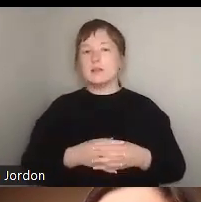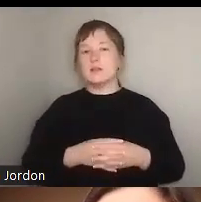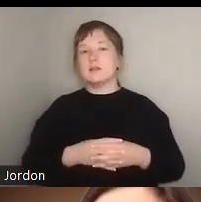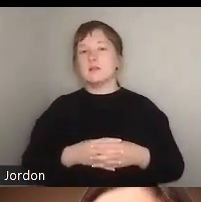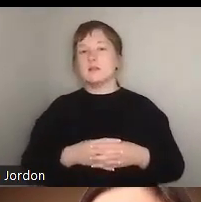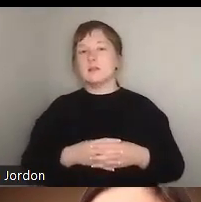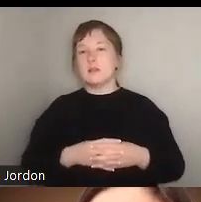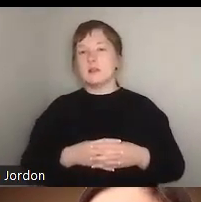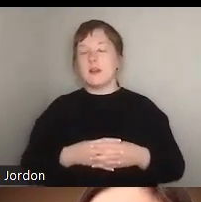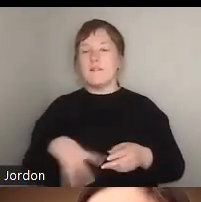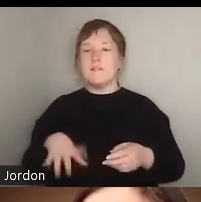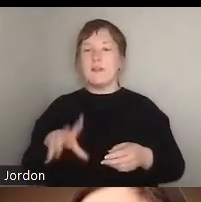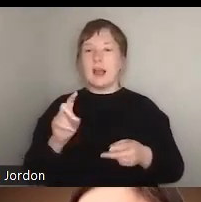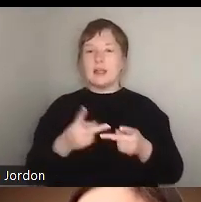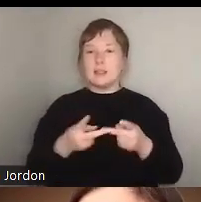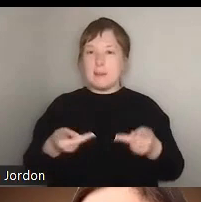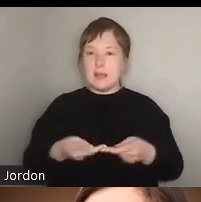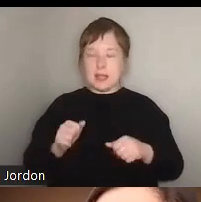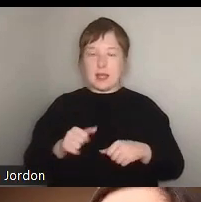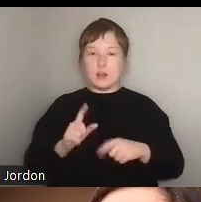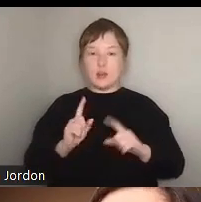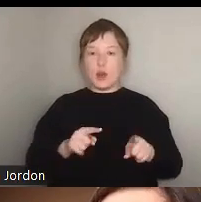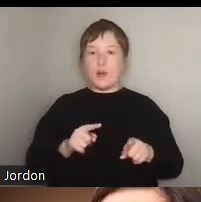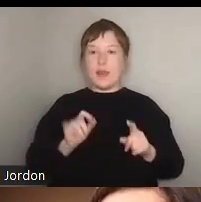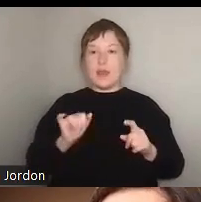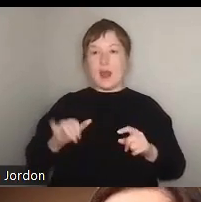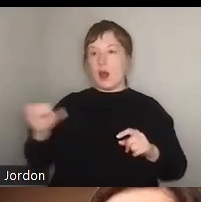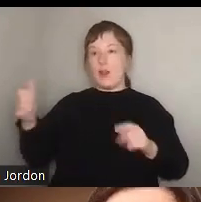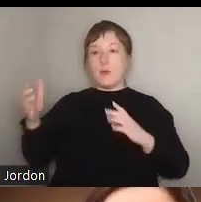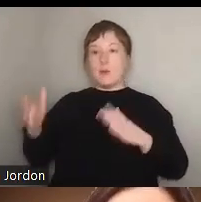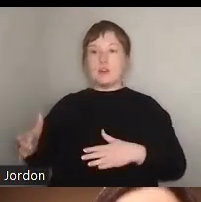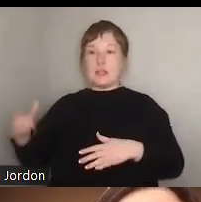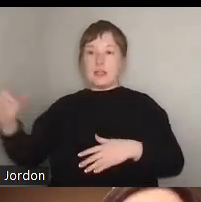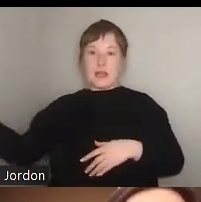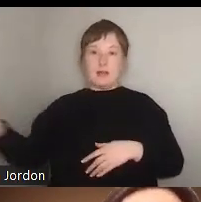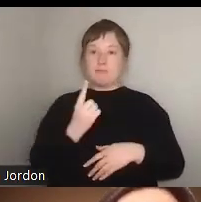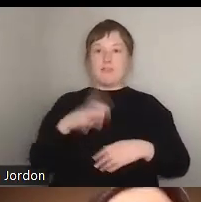finding sort of like a space that they're able to go that the other person wouldn't be able to enter themselves.